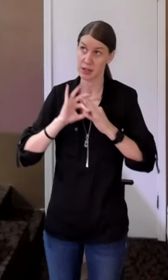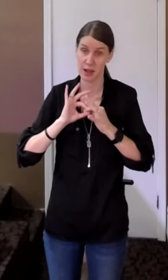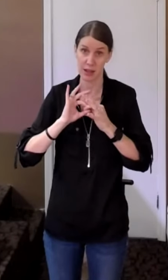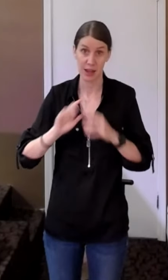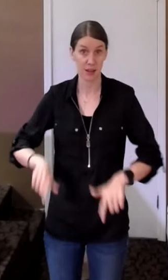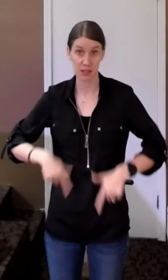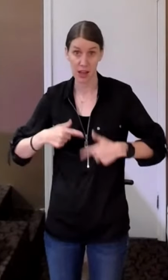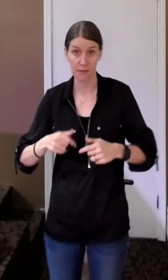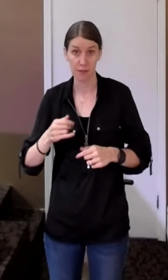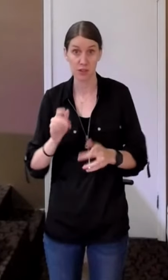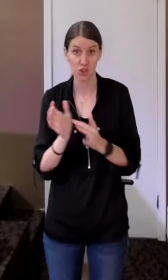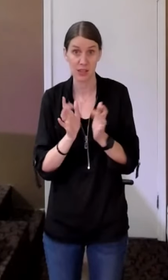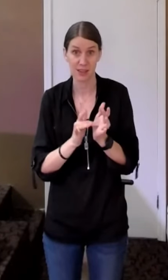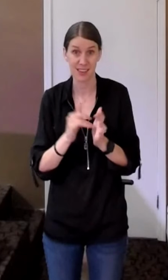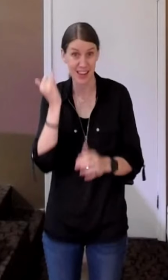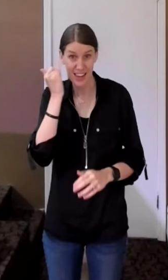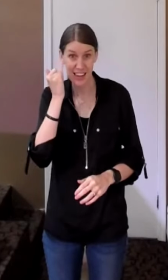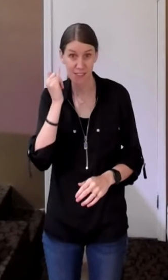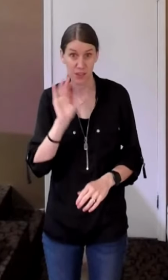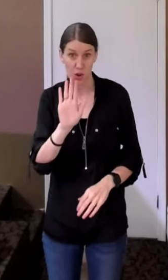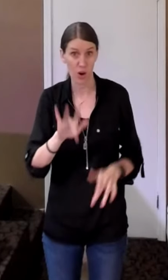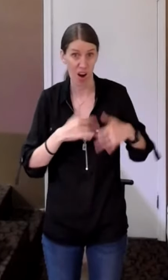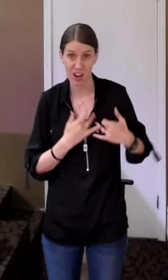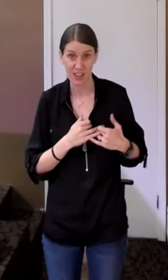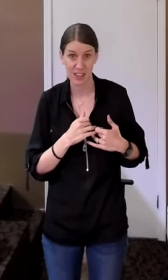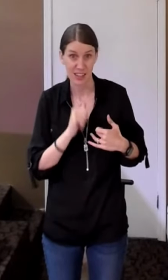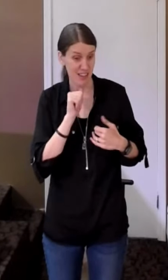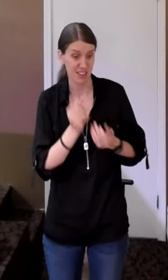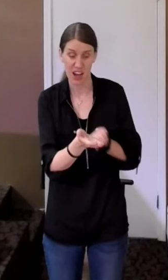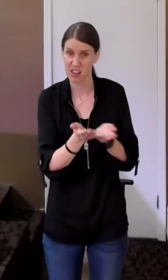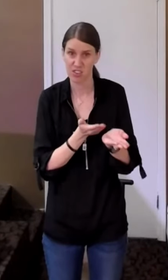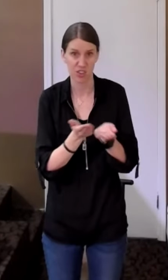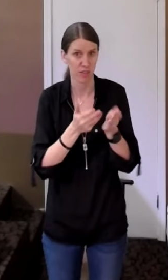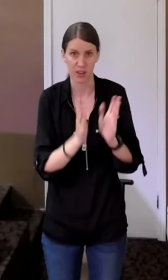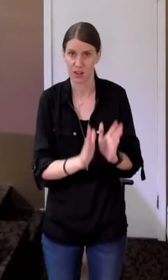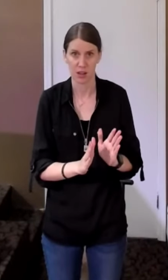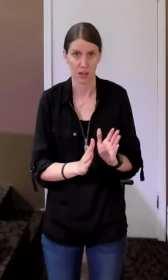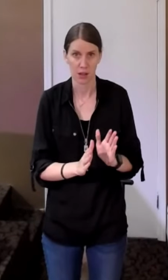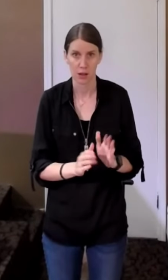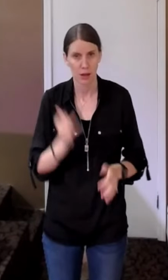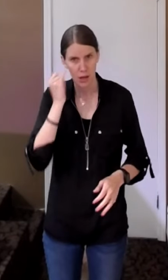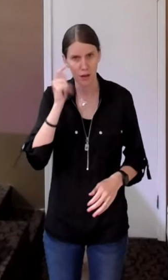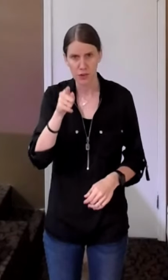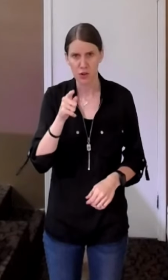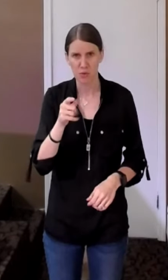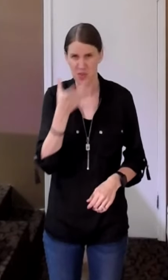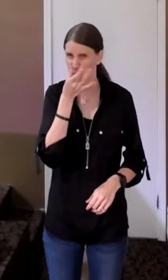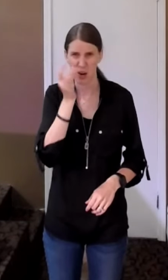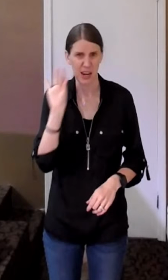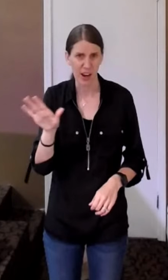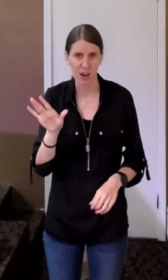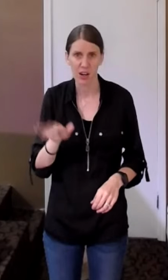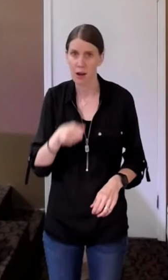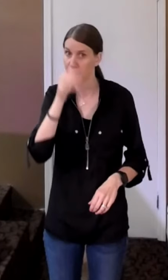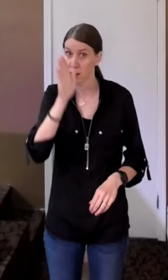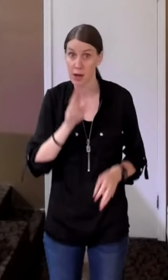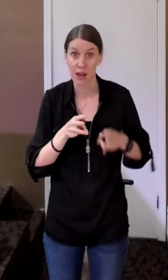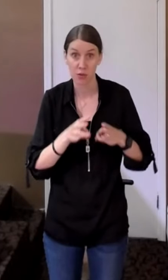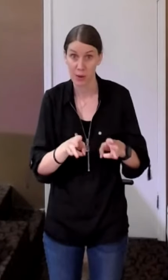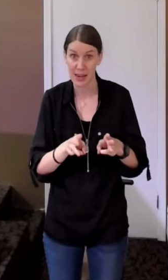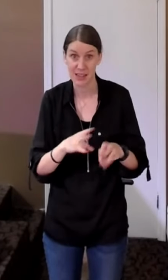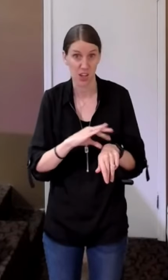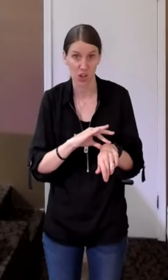Jesus Christ if you don't have a servant's heart. If you do not have a concern for God's ways, even here